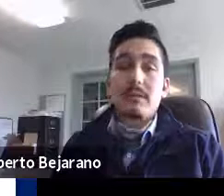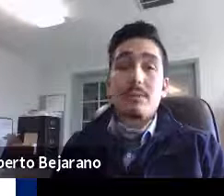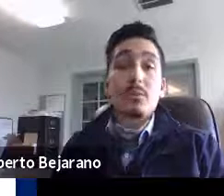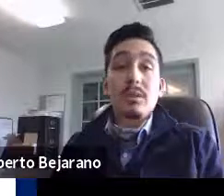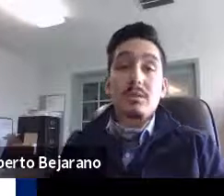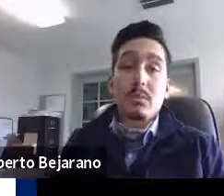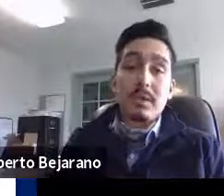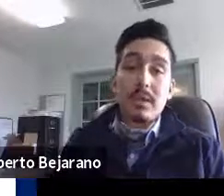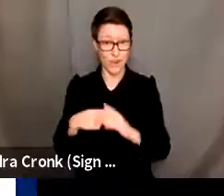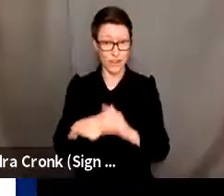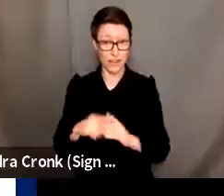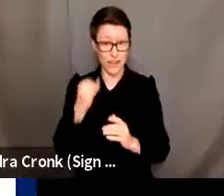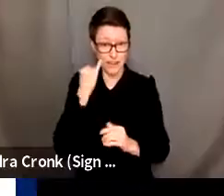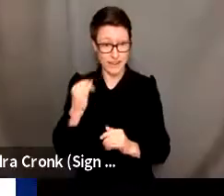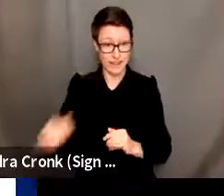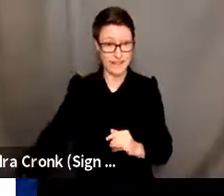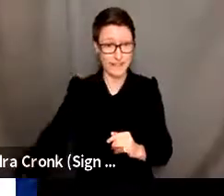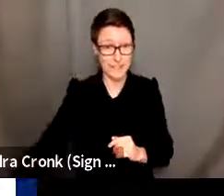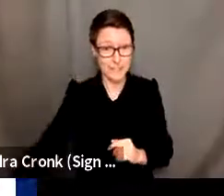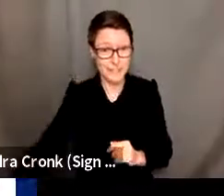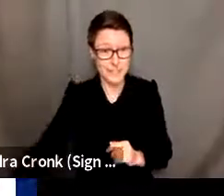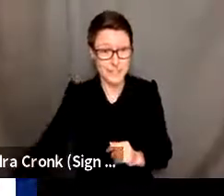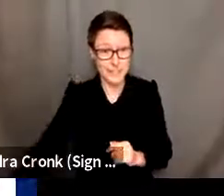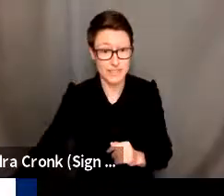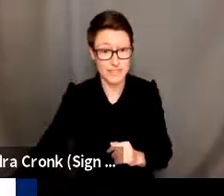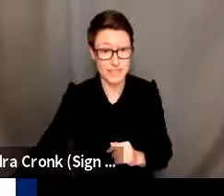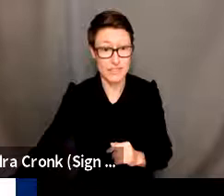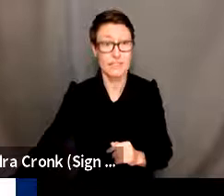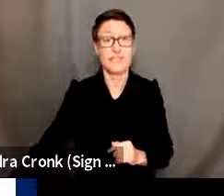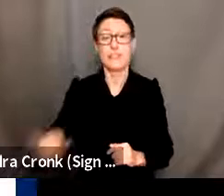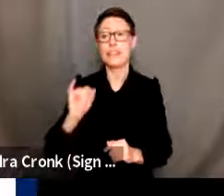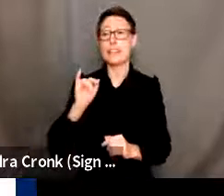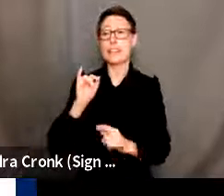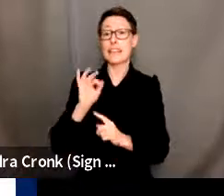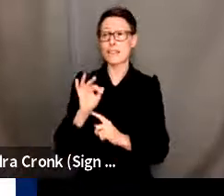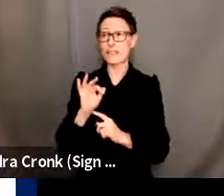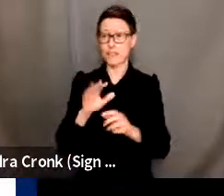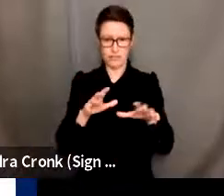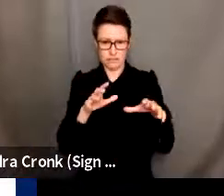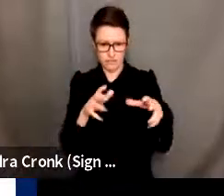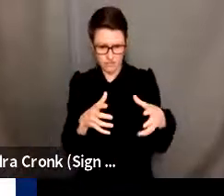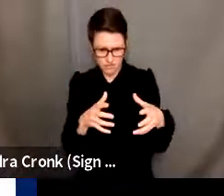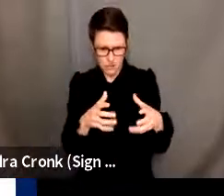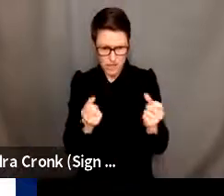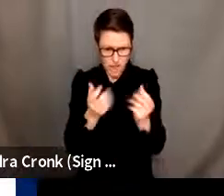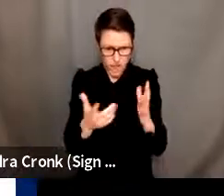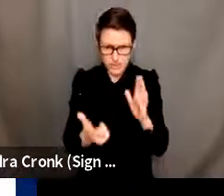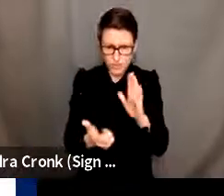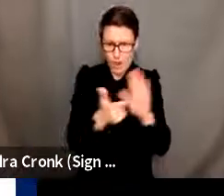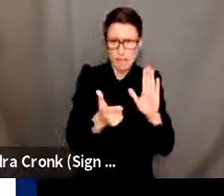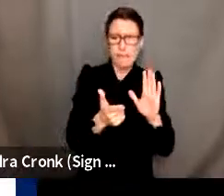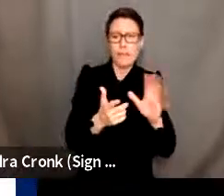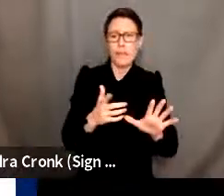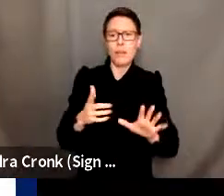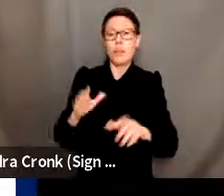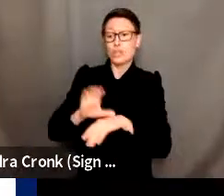that if the Fresno Police Department can move criminals outside of heavy crime areas and move in faith-based leaders and churches who could take on neighborhoods and adopt them,